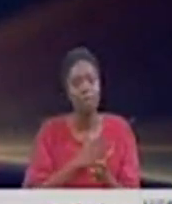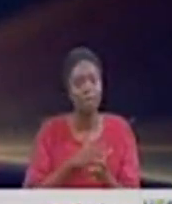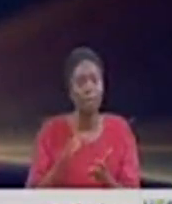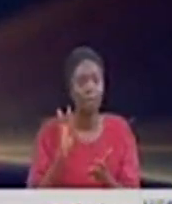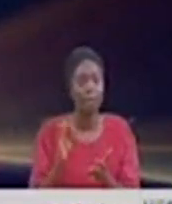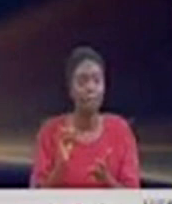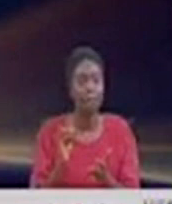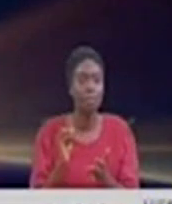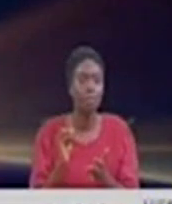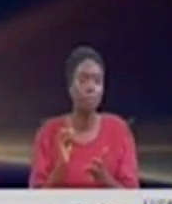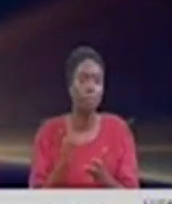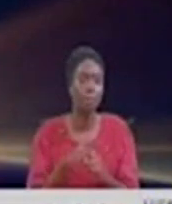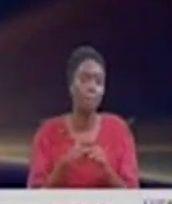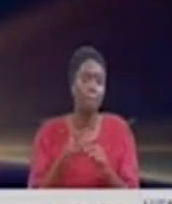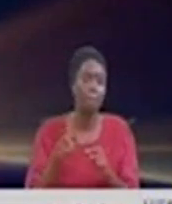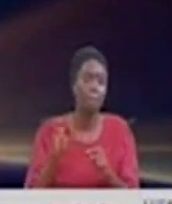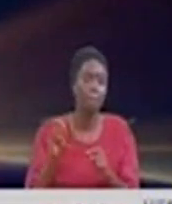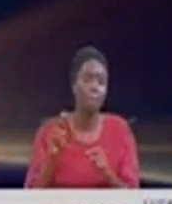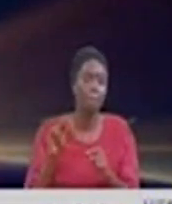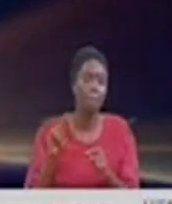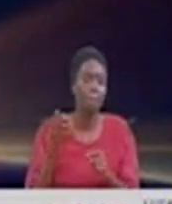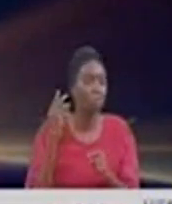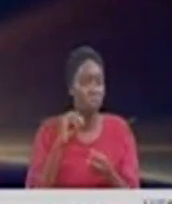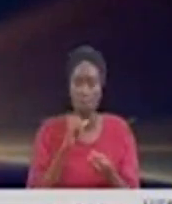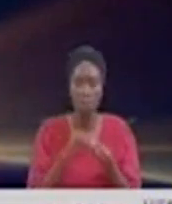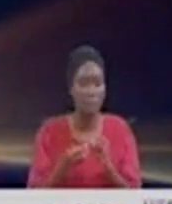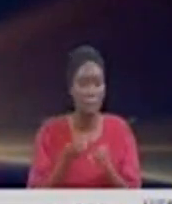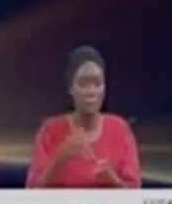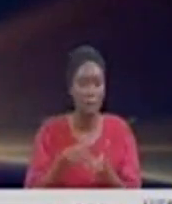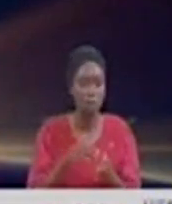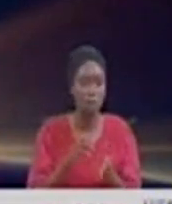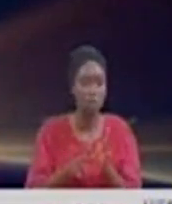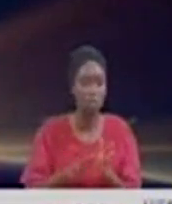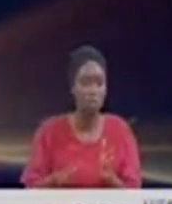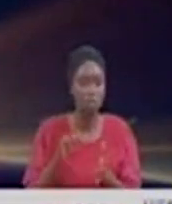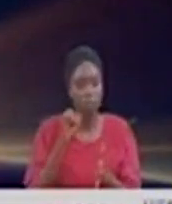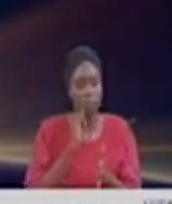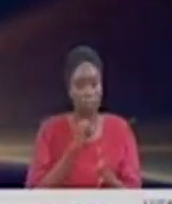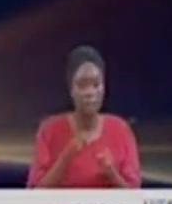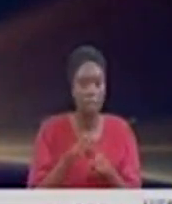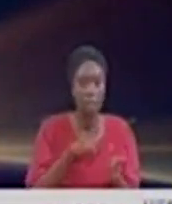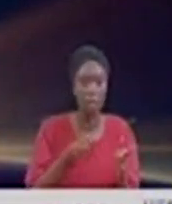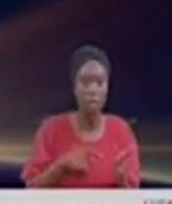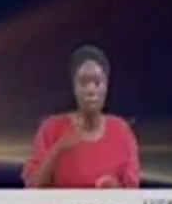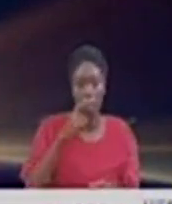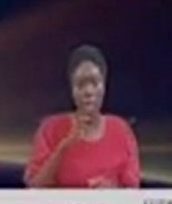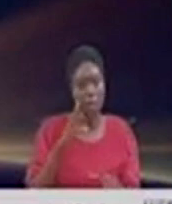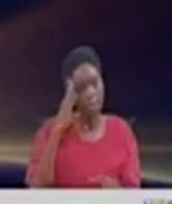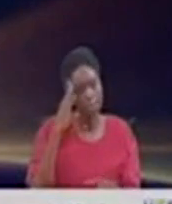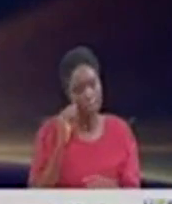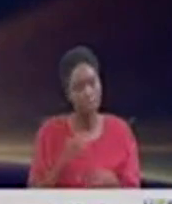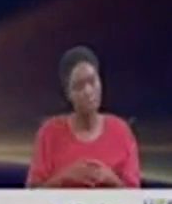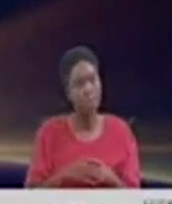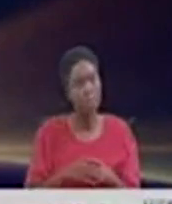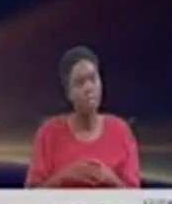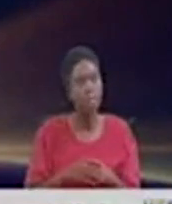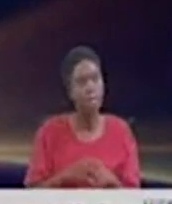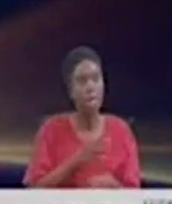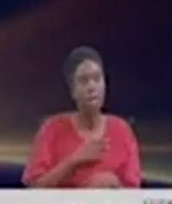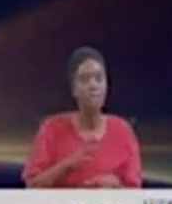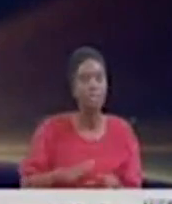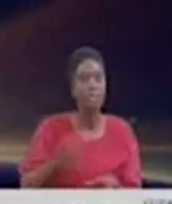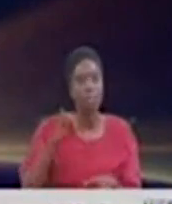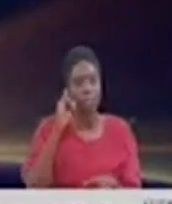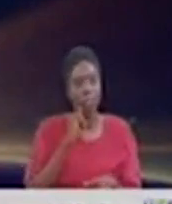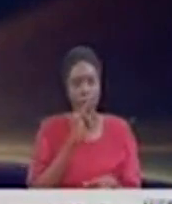603,550. But the Levites were not numbered among the children of Israel, as the Lord commanded Moses. And the children